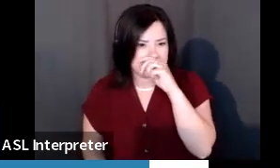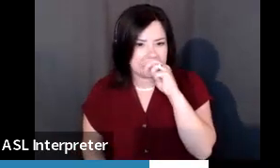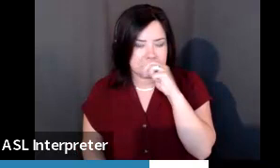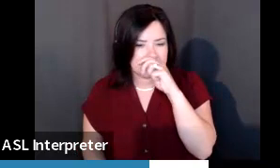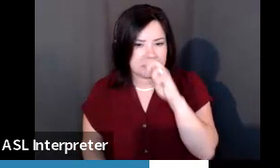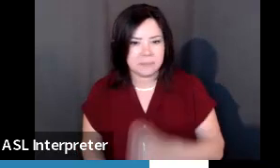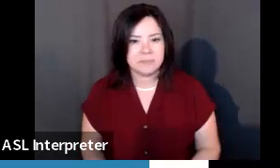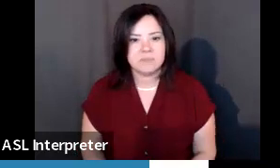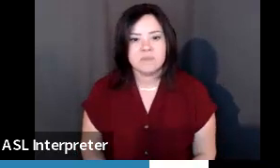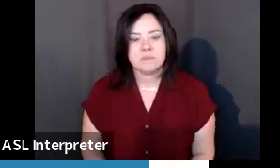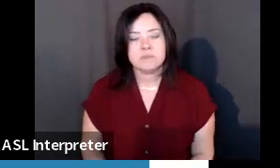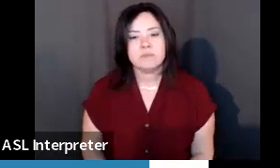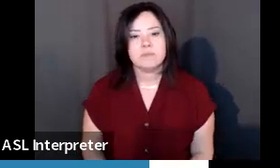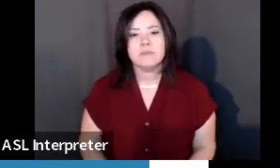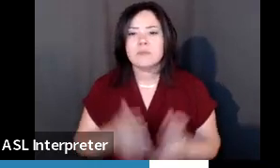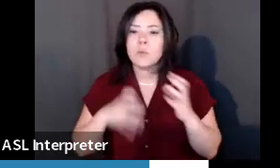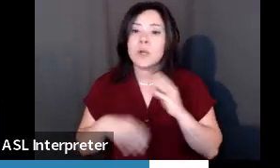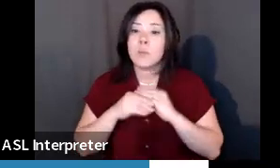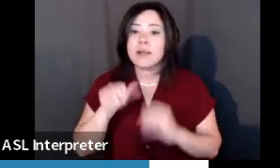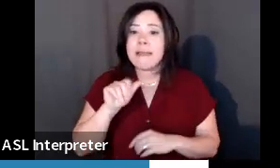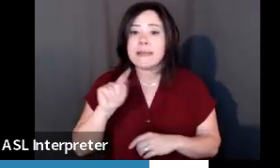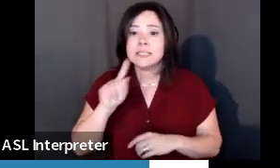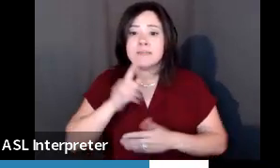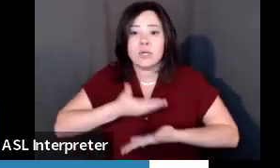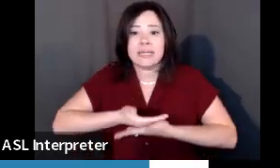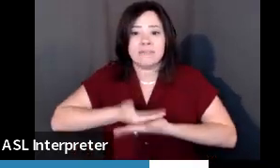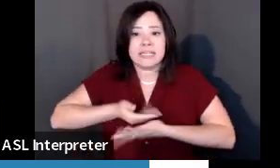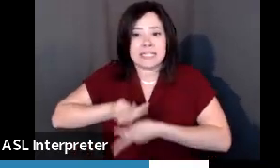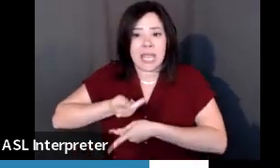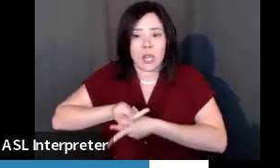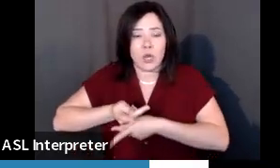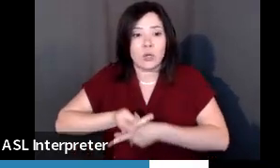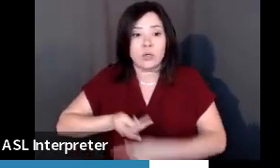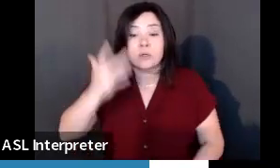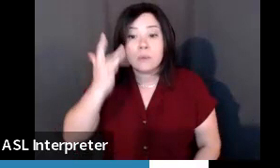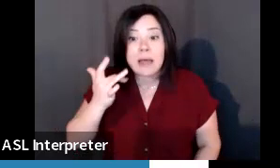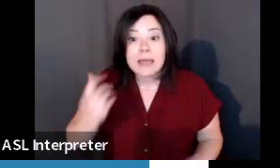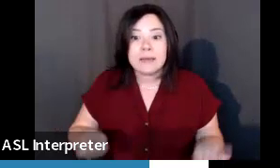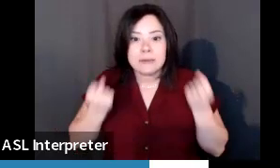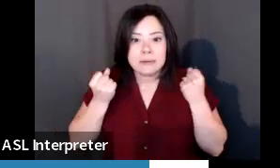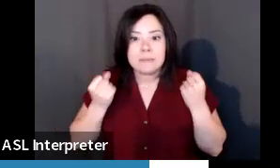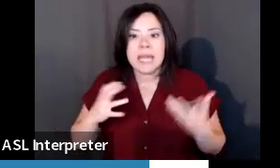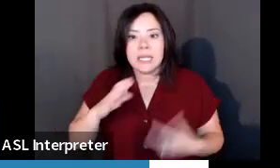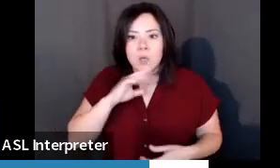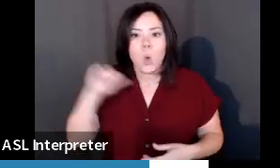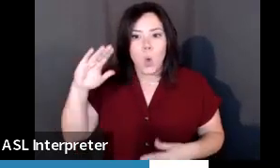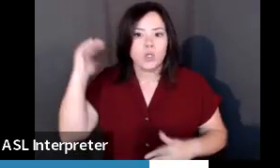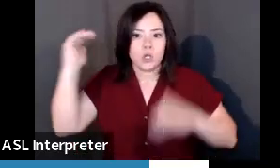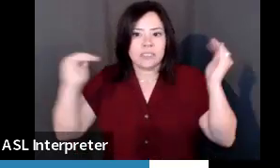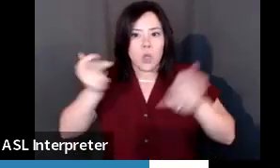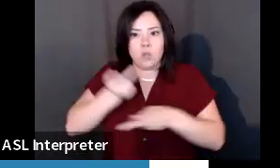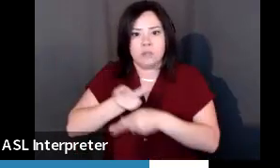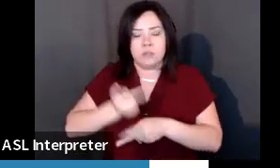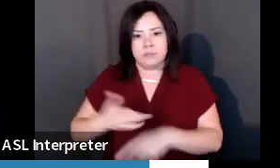And I wanted to put in here AT for infant and toddler care because many older adults are caring for